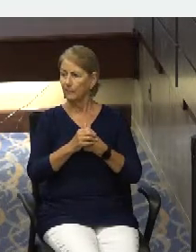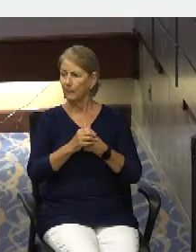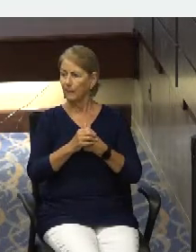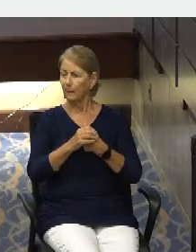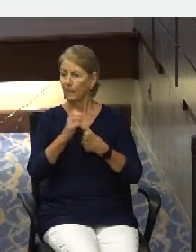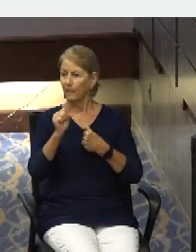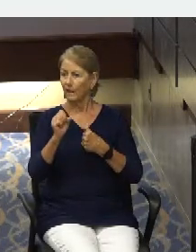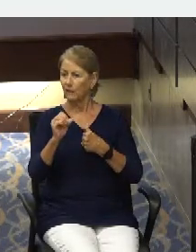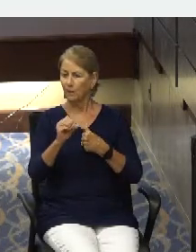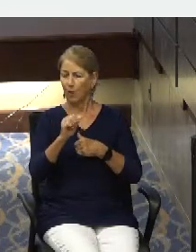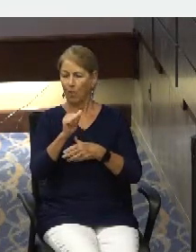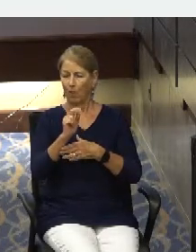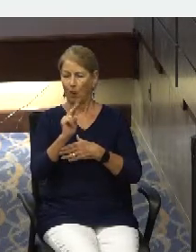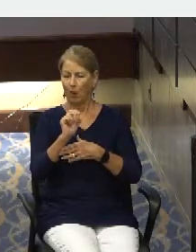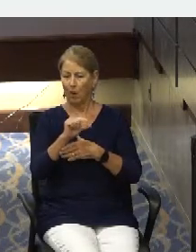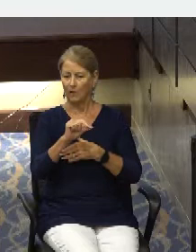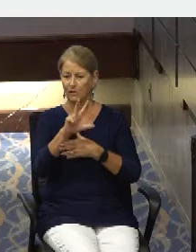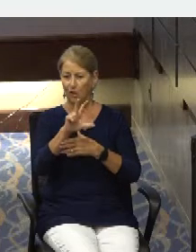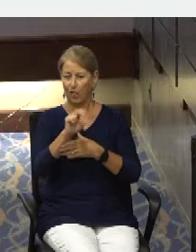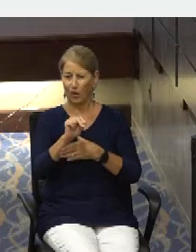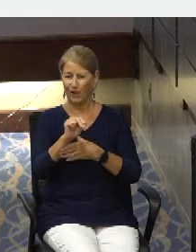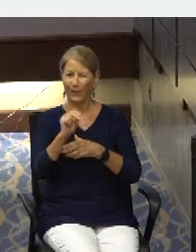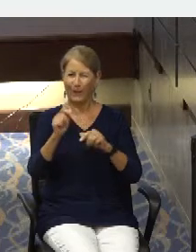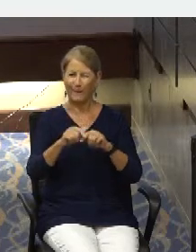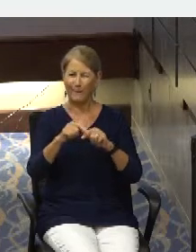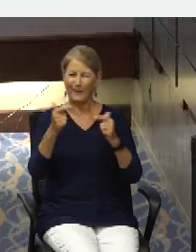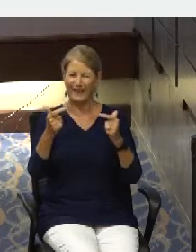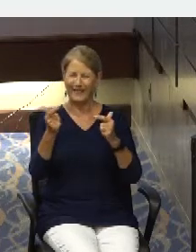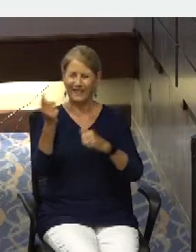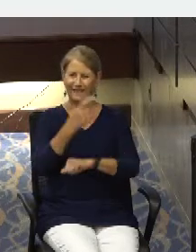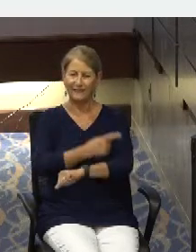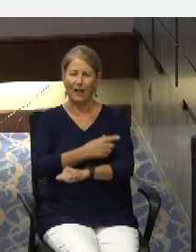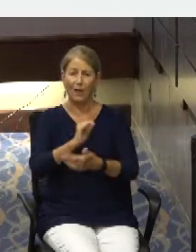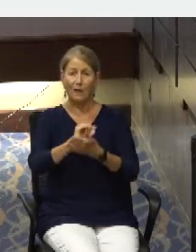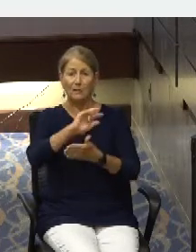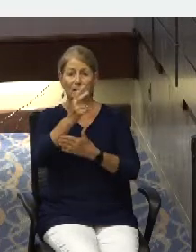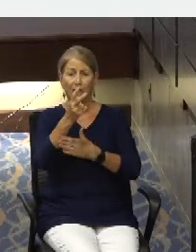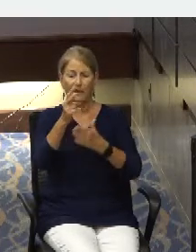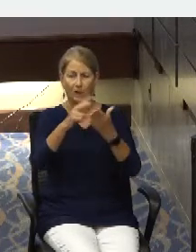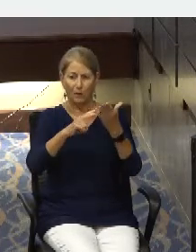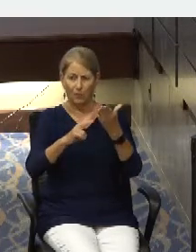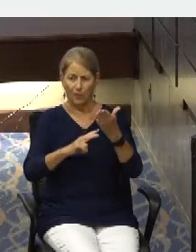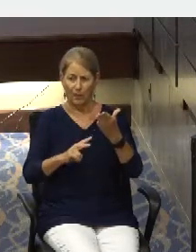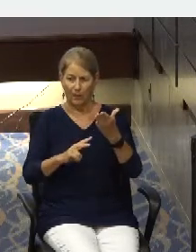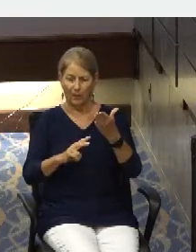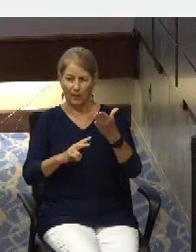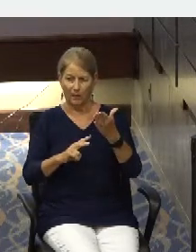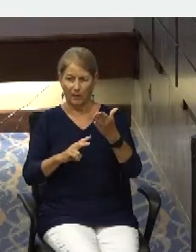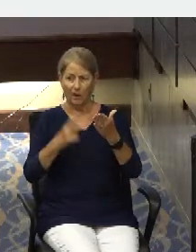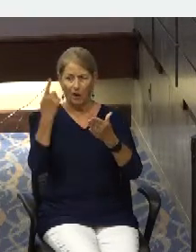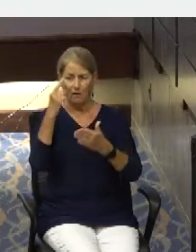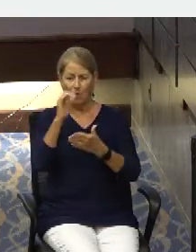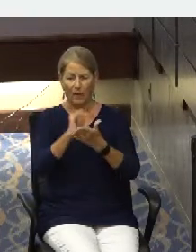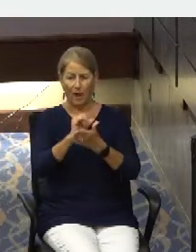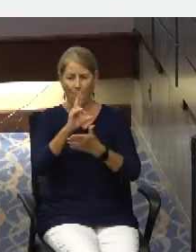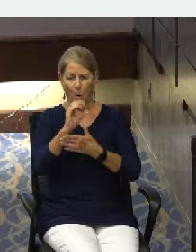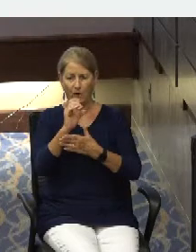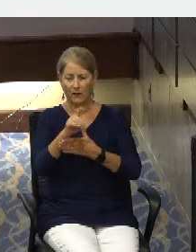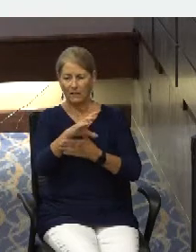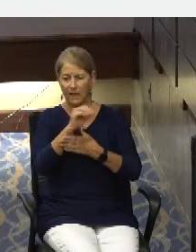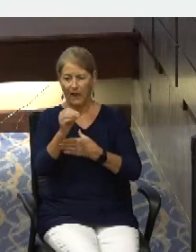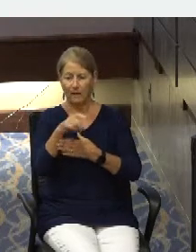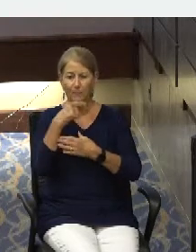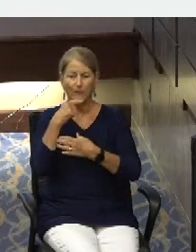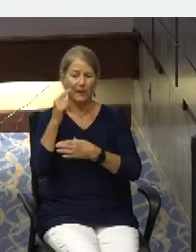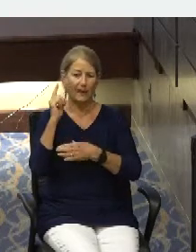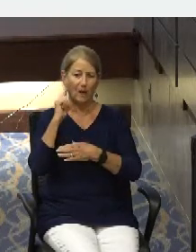So August 30th is the big day. So that would be the second reading of the municipal drainage utility ordinance, as well as the public hearing and